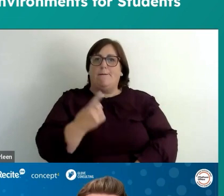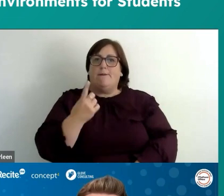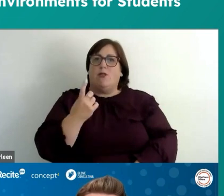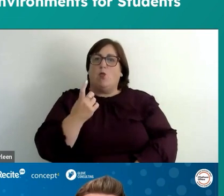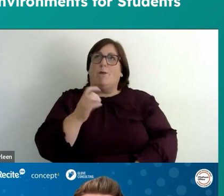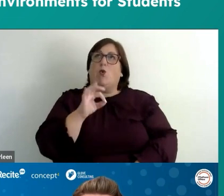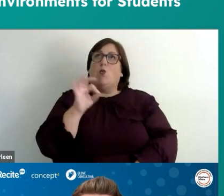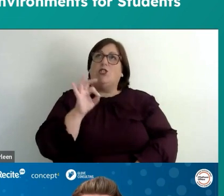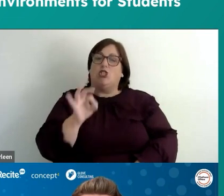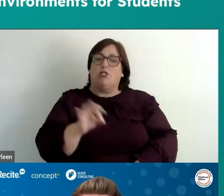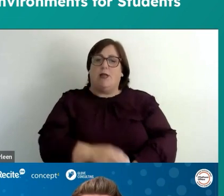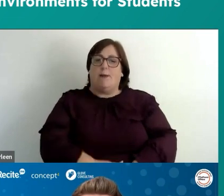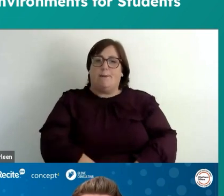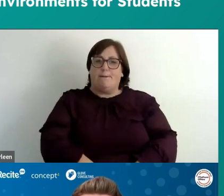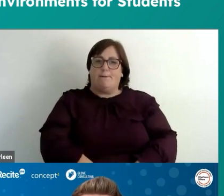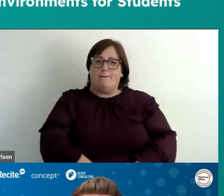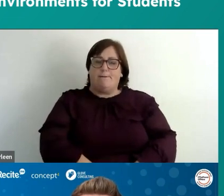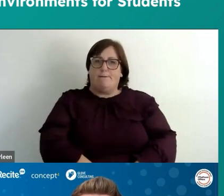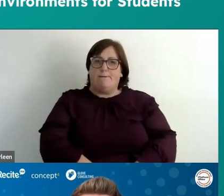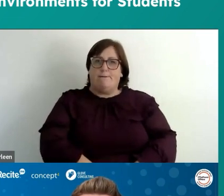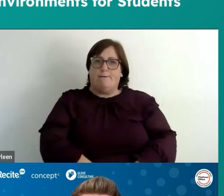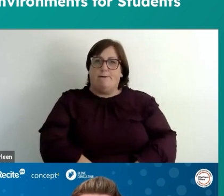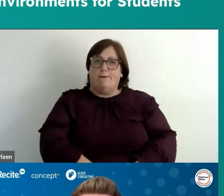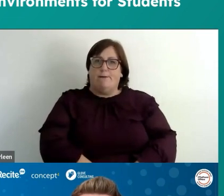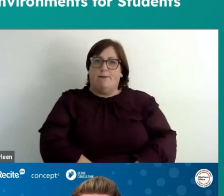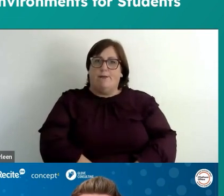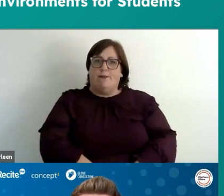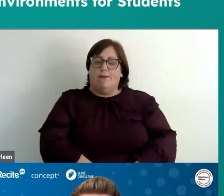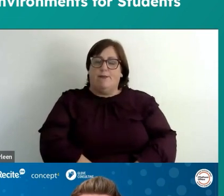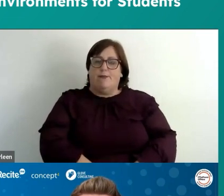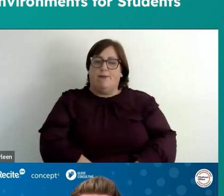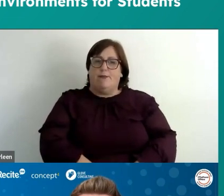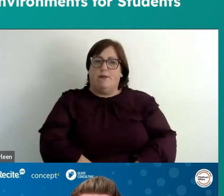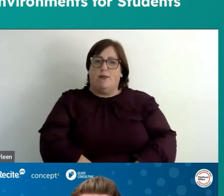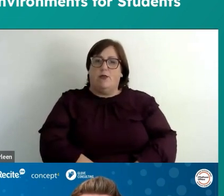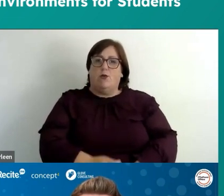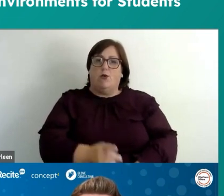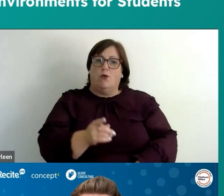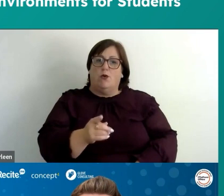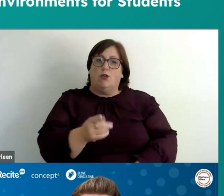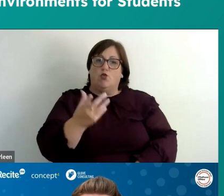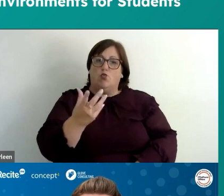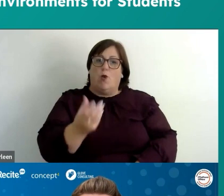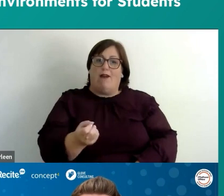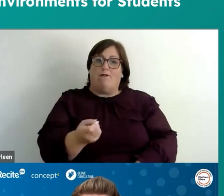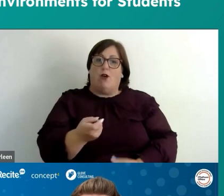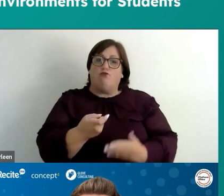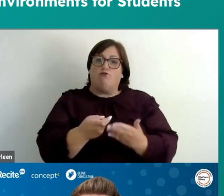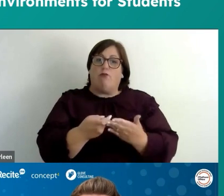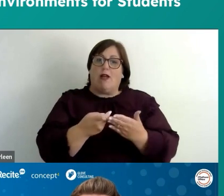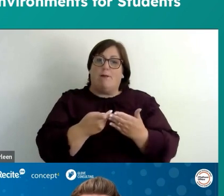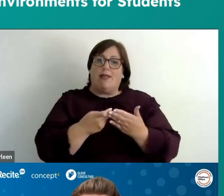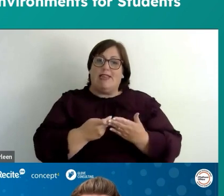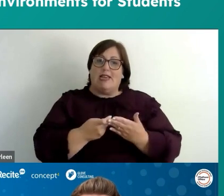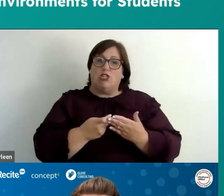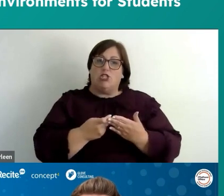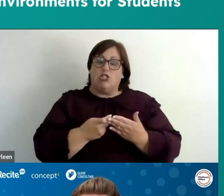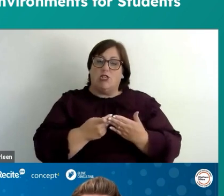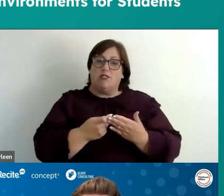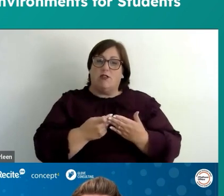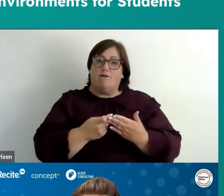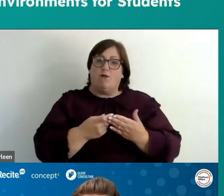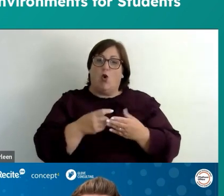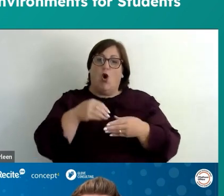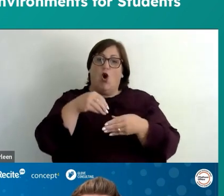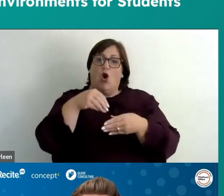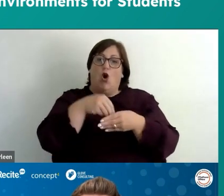of time. Hello, do you have any recommendations for getting content editor buy-in? It's one thing having